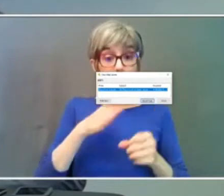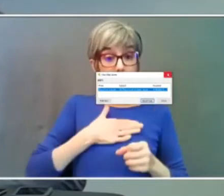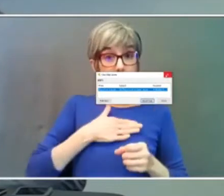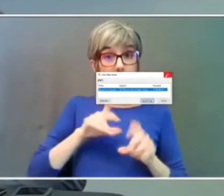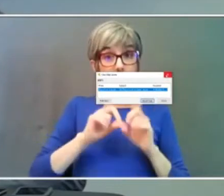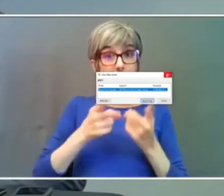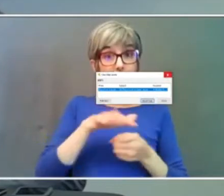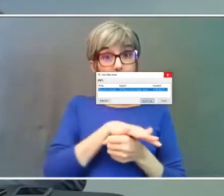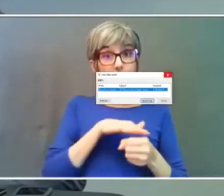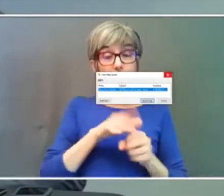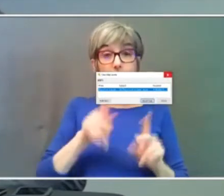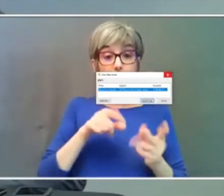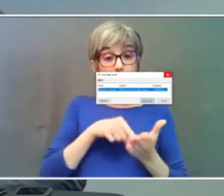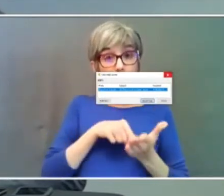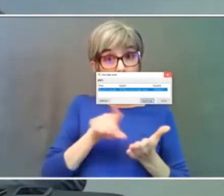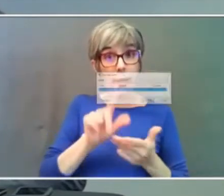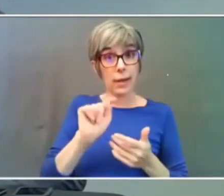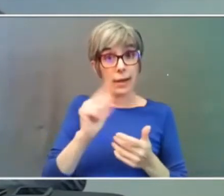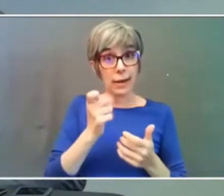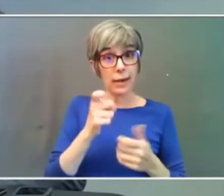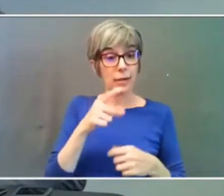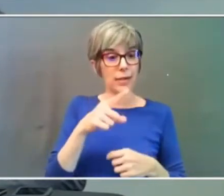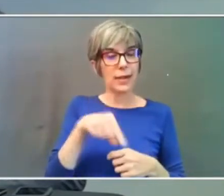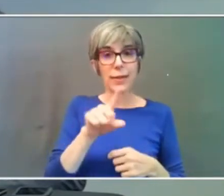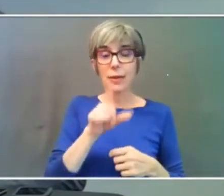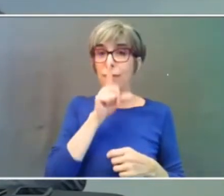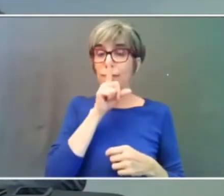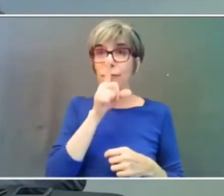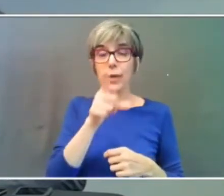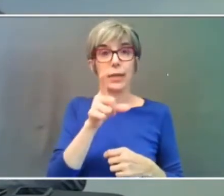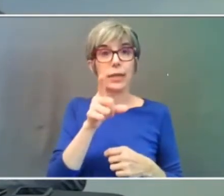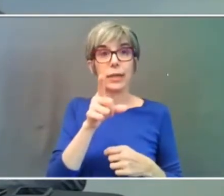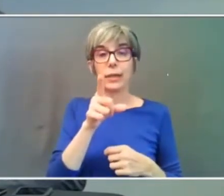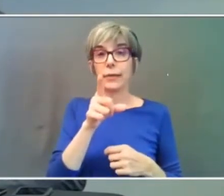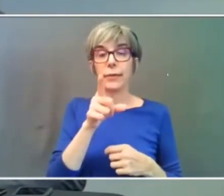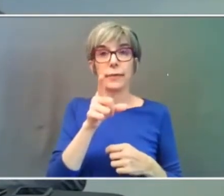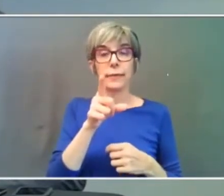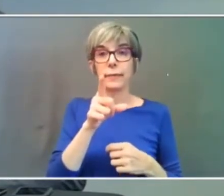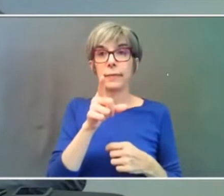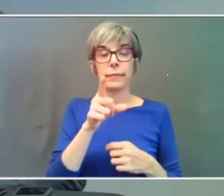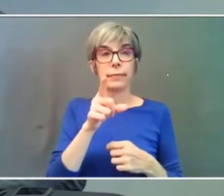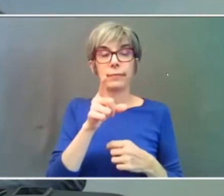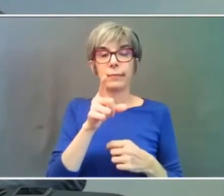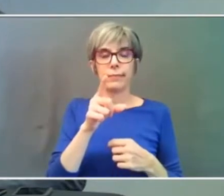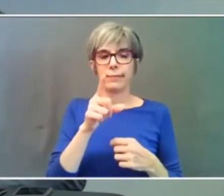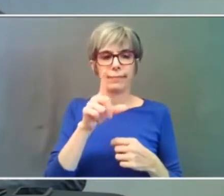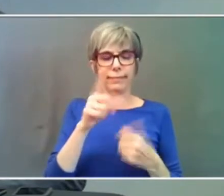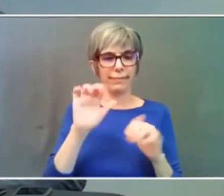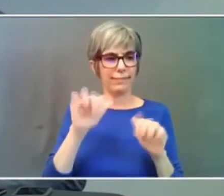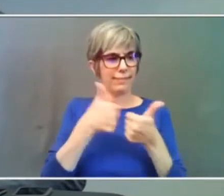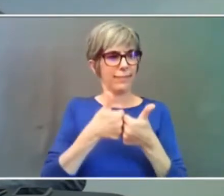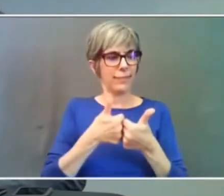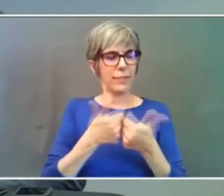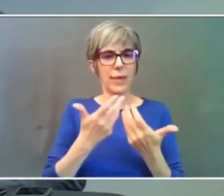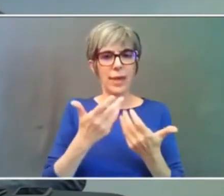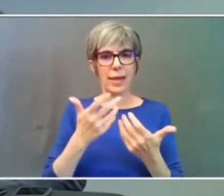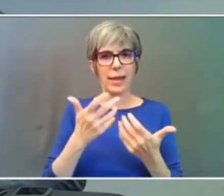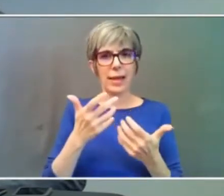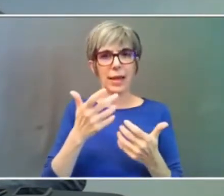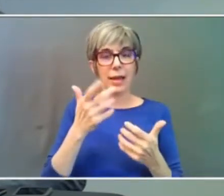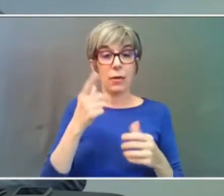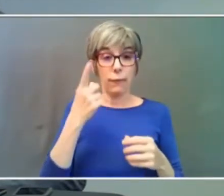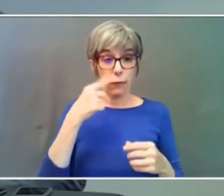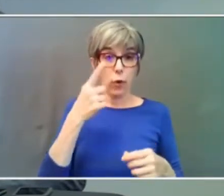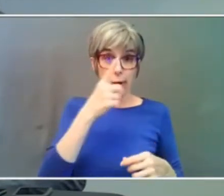are having just a really hard time with the fact that infrastructure improvements for them